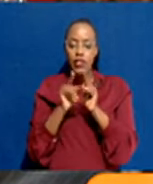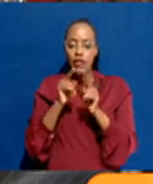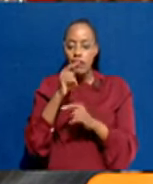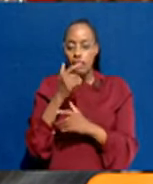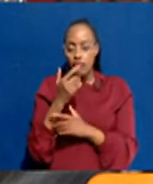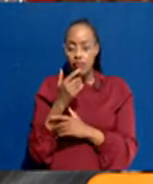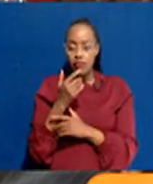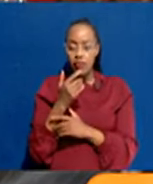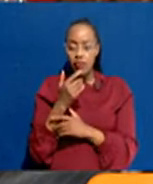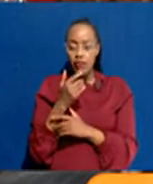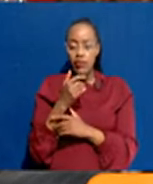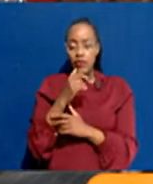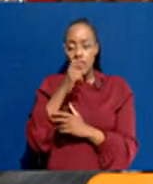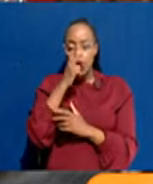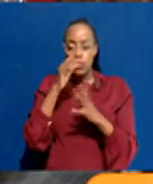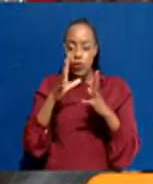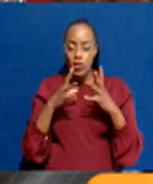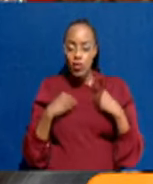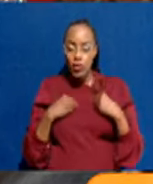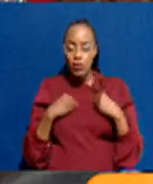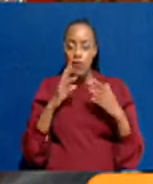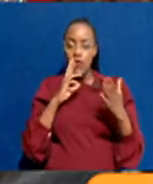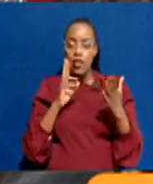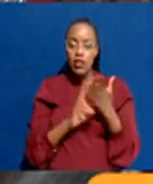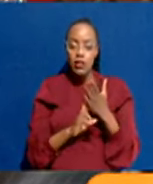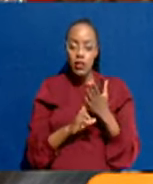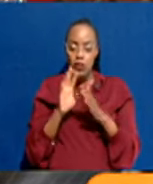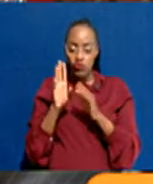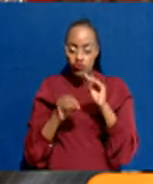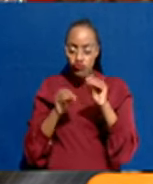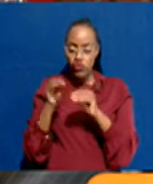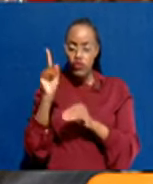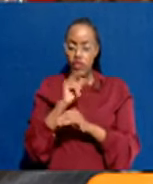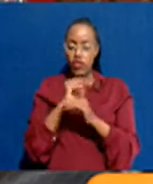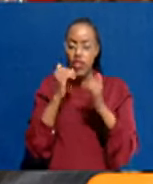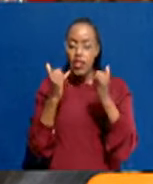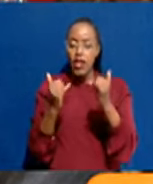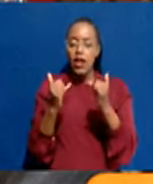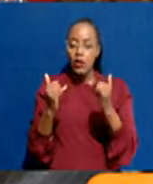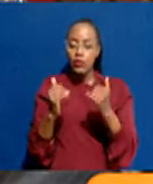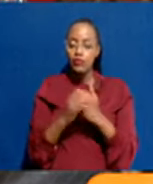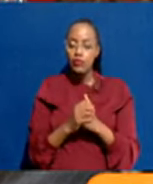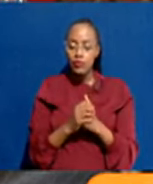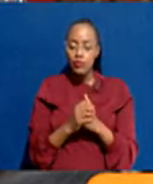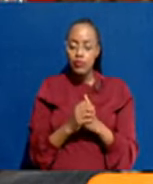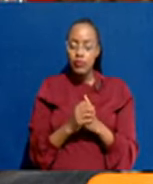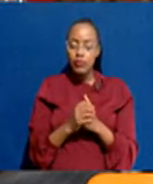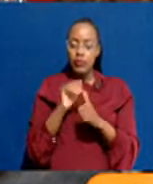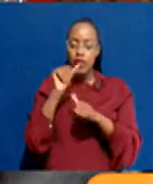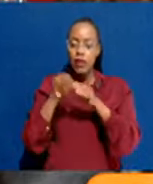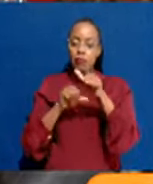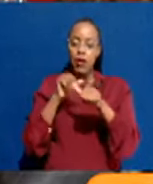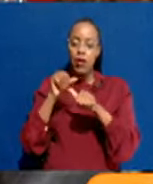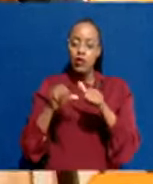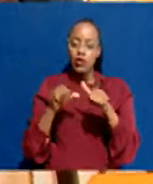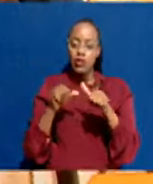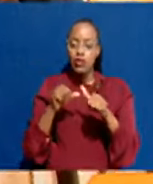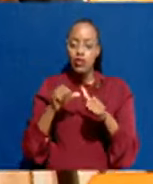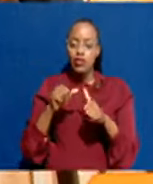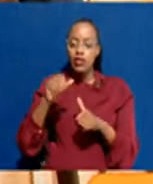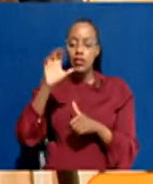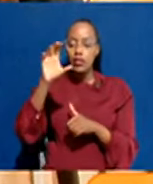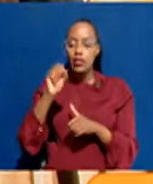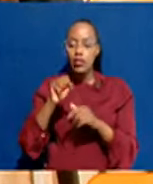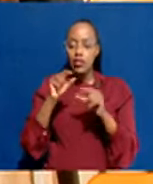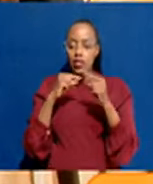it, accepting the result. Now, about the cabinet, you